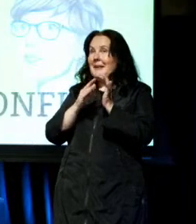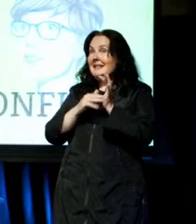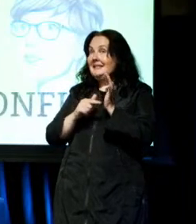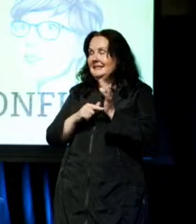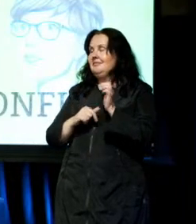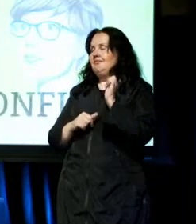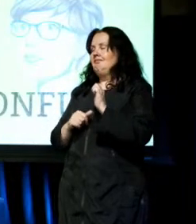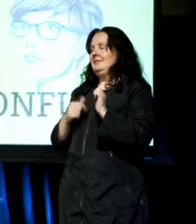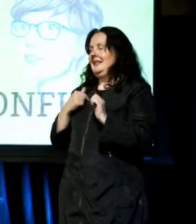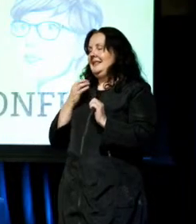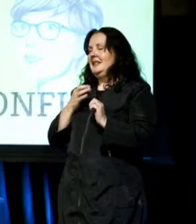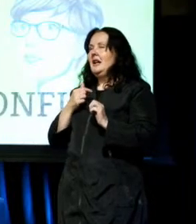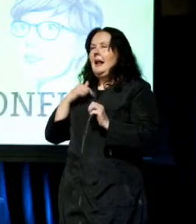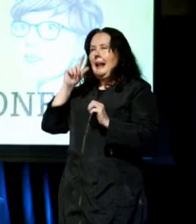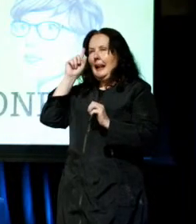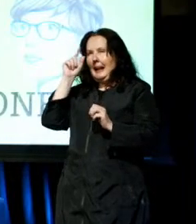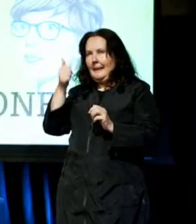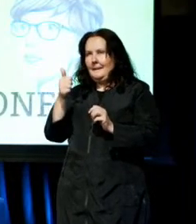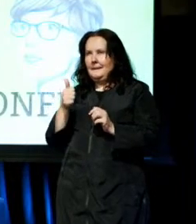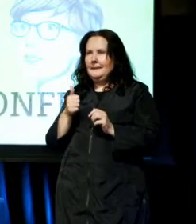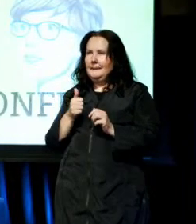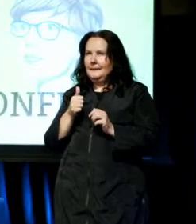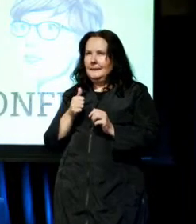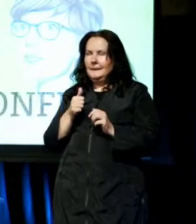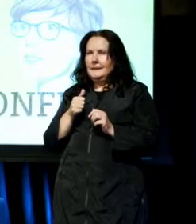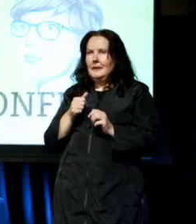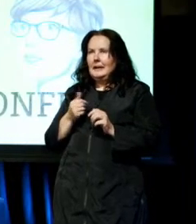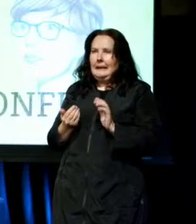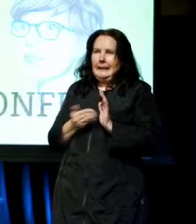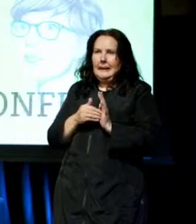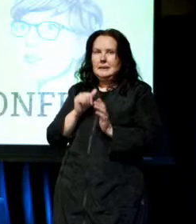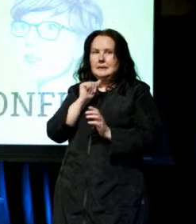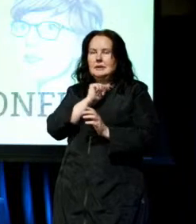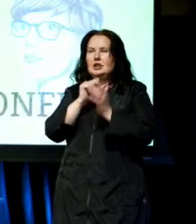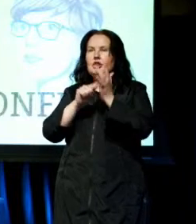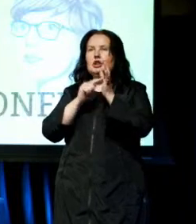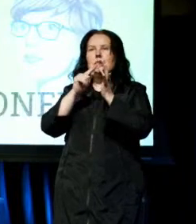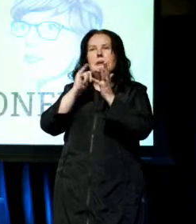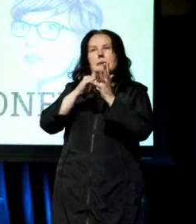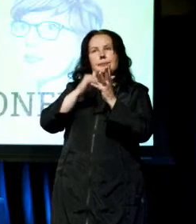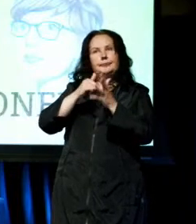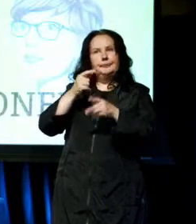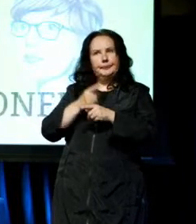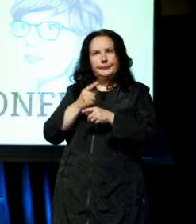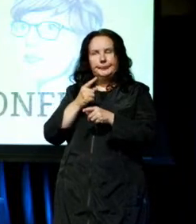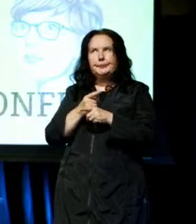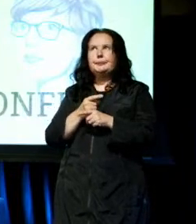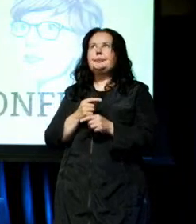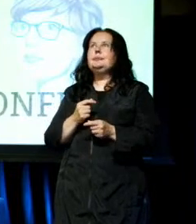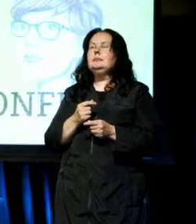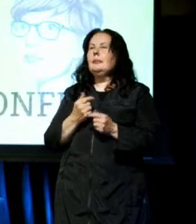would, I'd love to piggyback on what Jess was saying about, it is